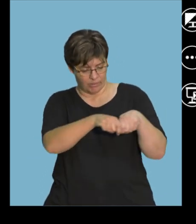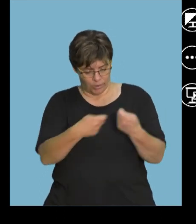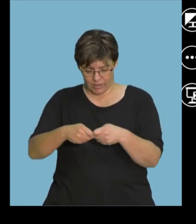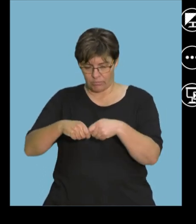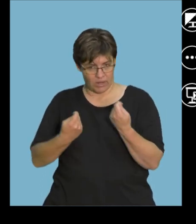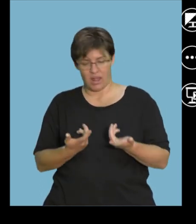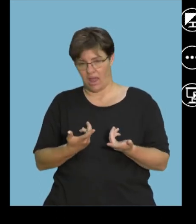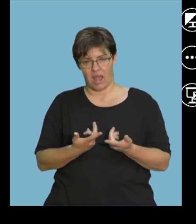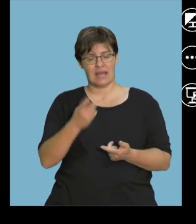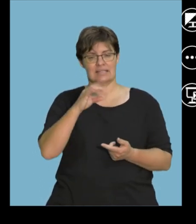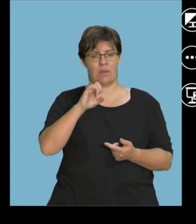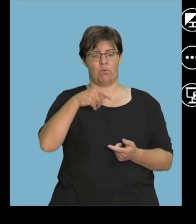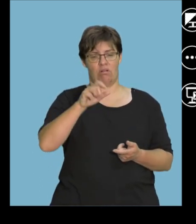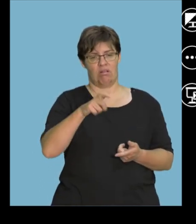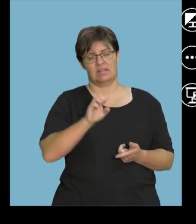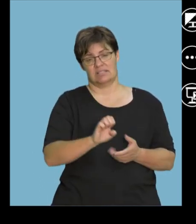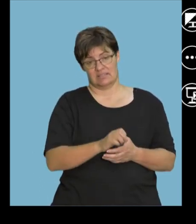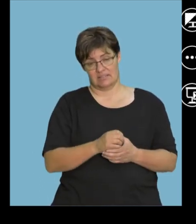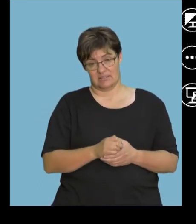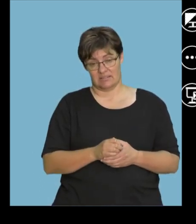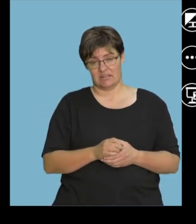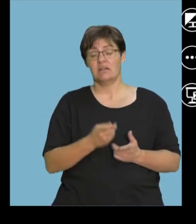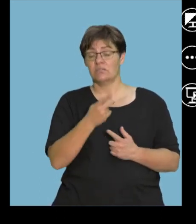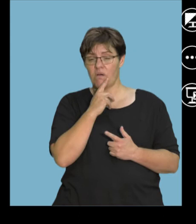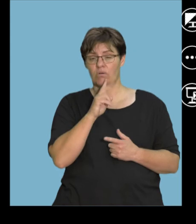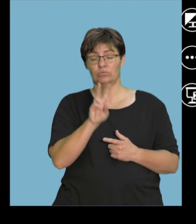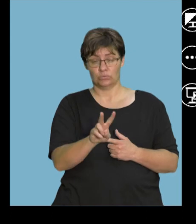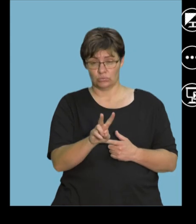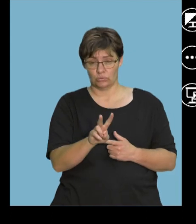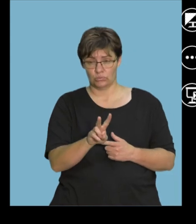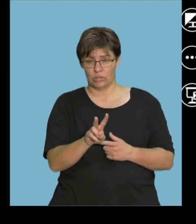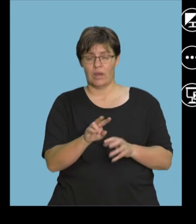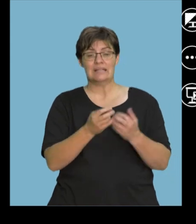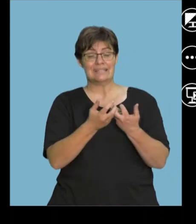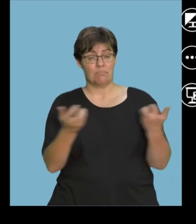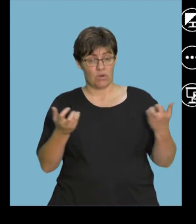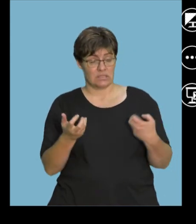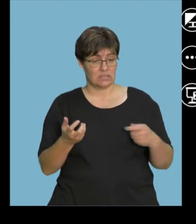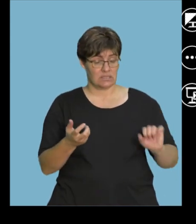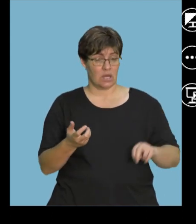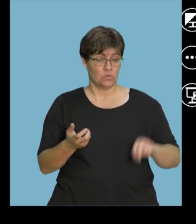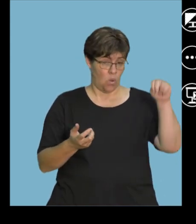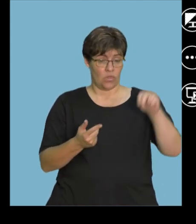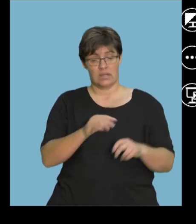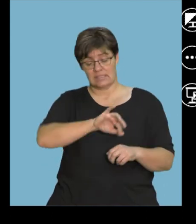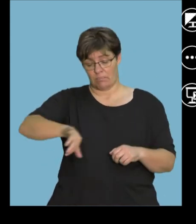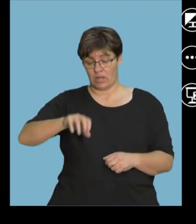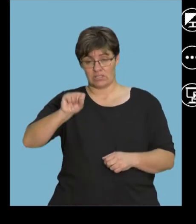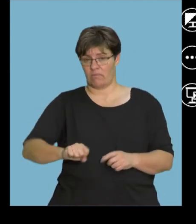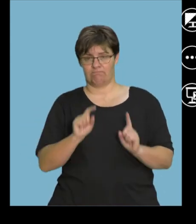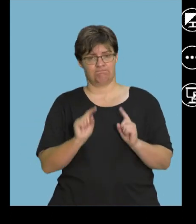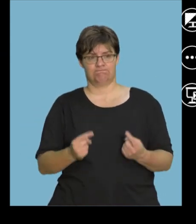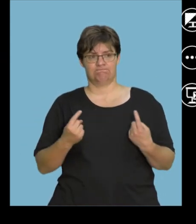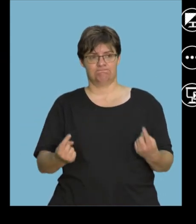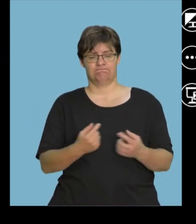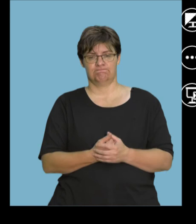many times, it still remains a dipole. So the two poles of the magnet cannot be separated from